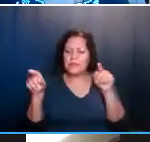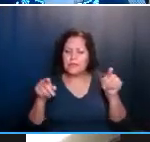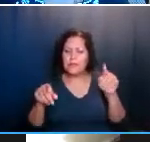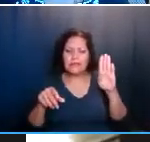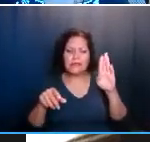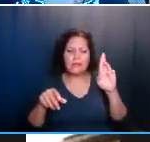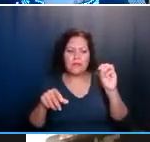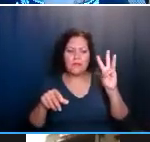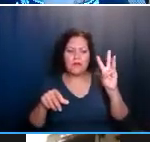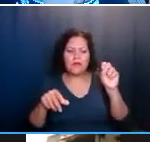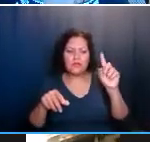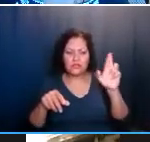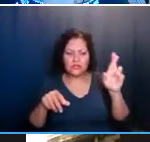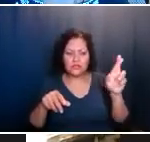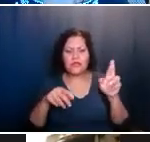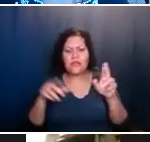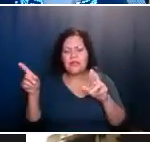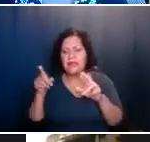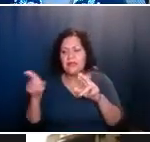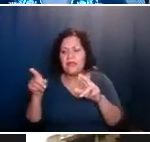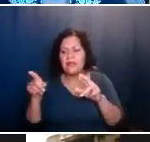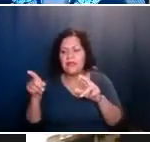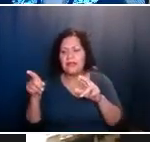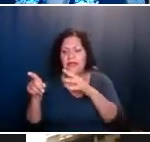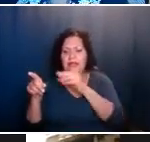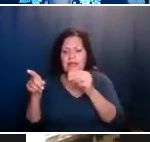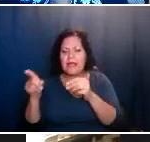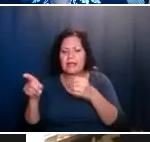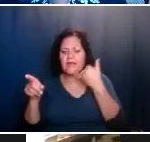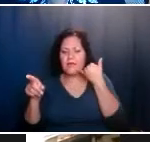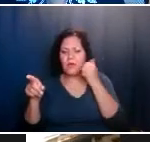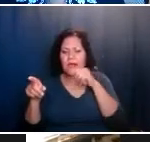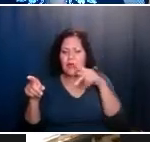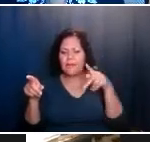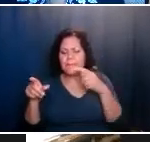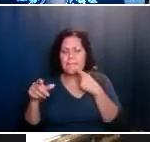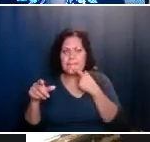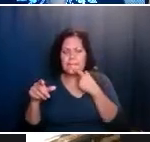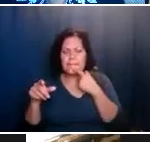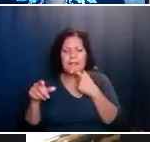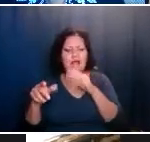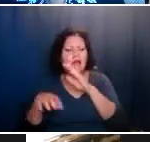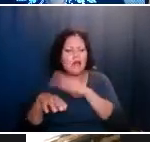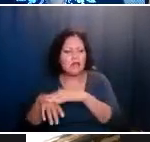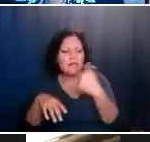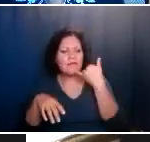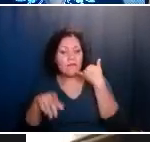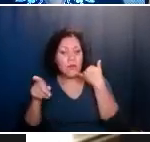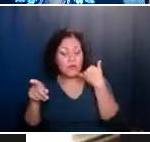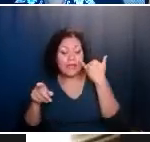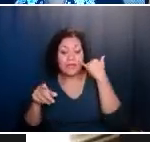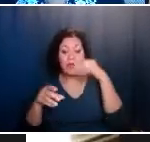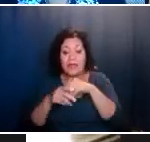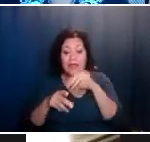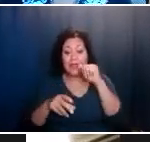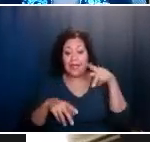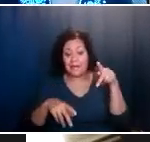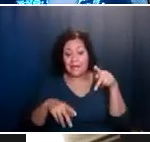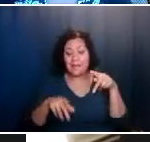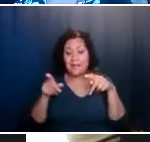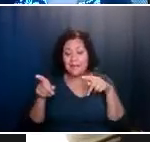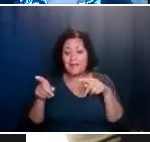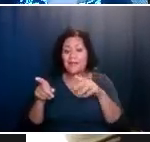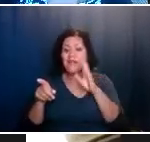this, the website platform and the phone. On the phone, if you're in the app, you're going to